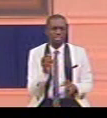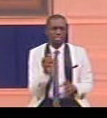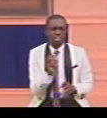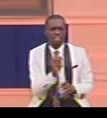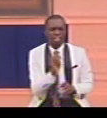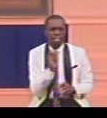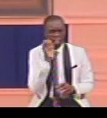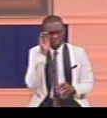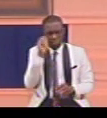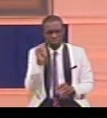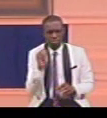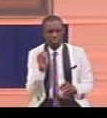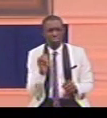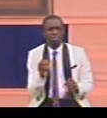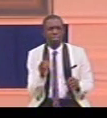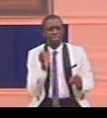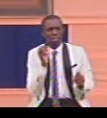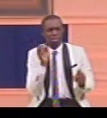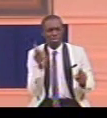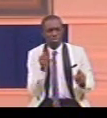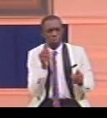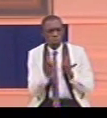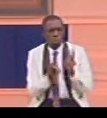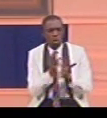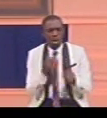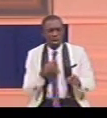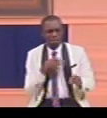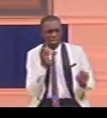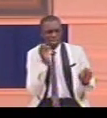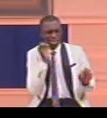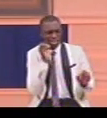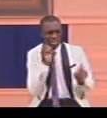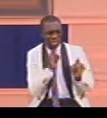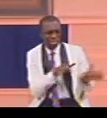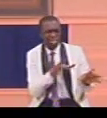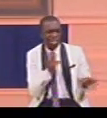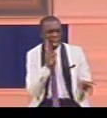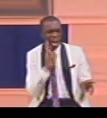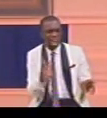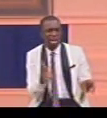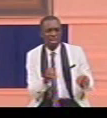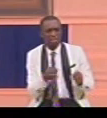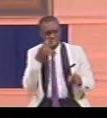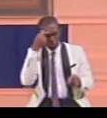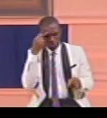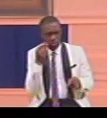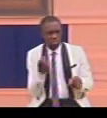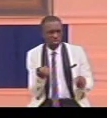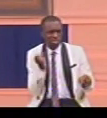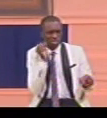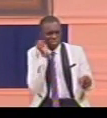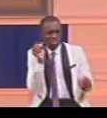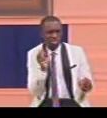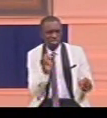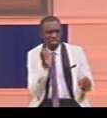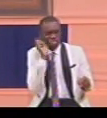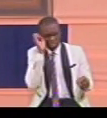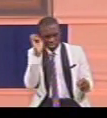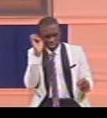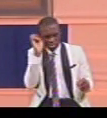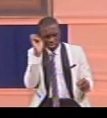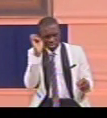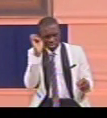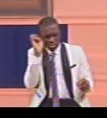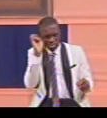is not of the world she is not of the world even as I am not of the world look at the